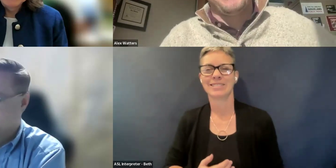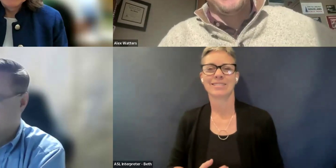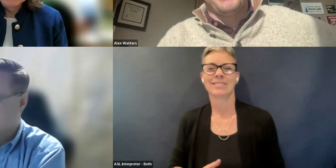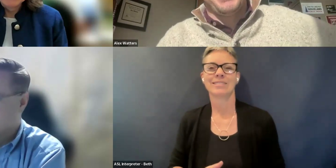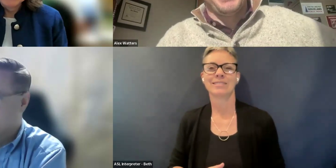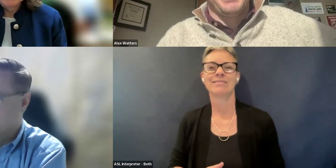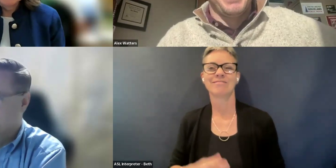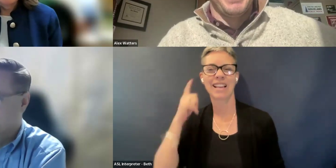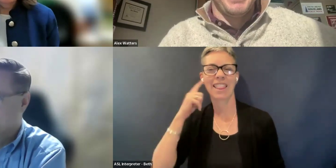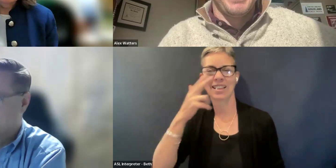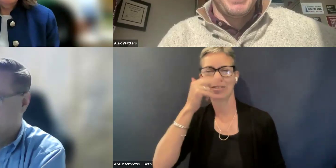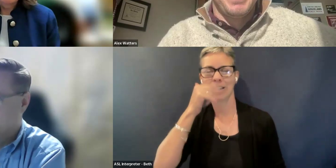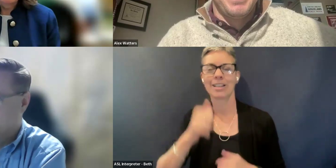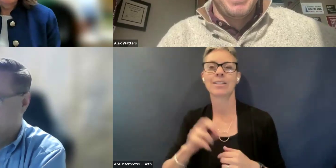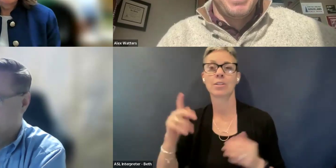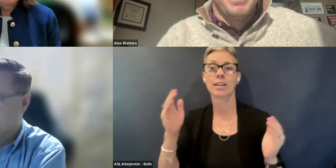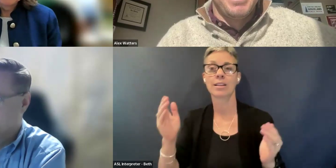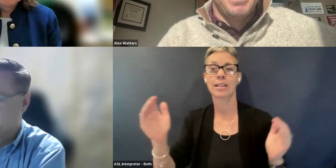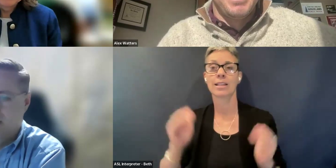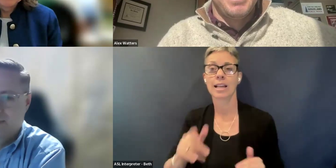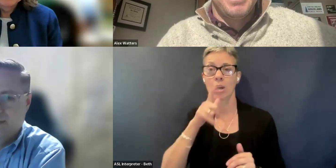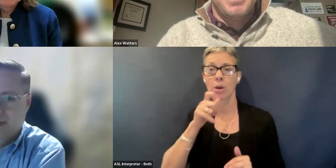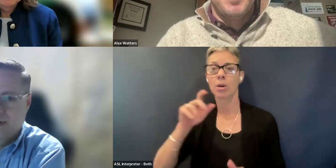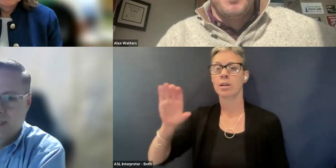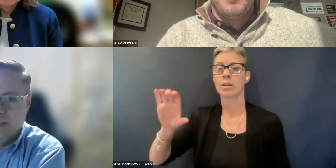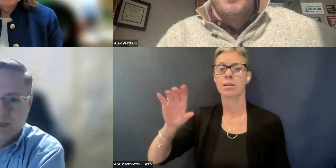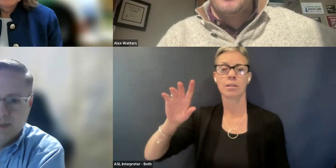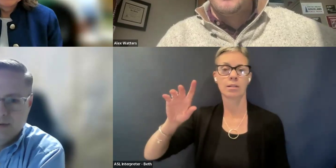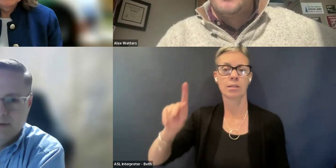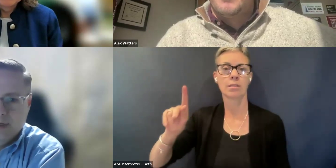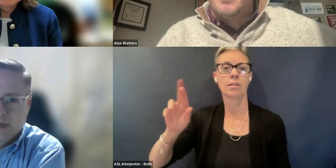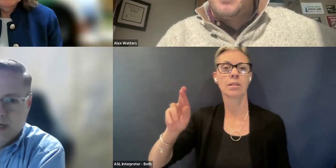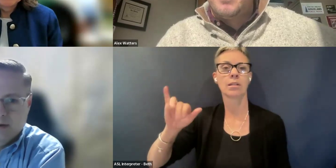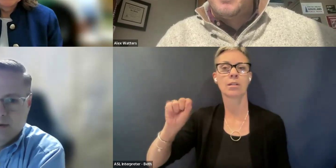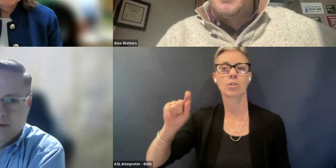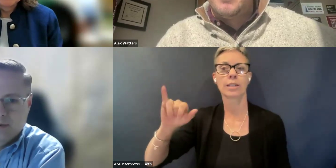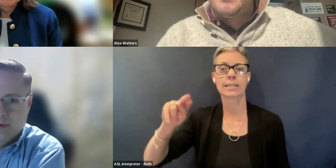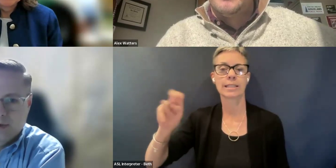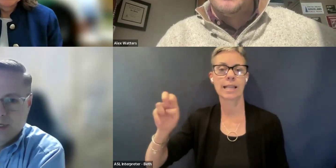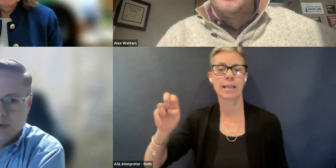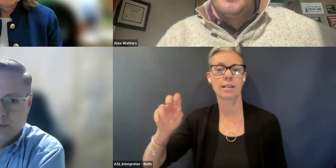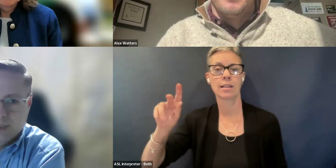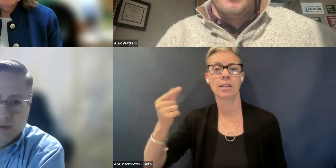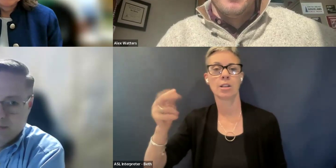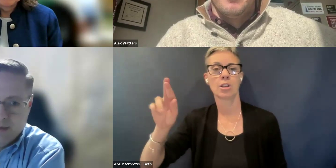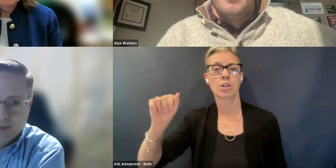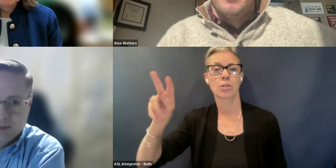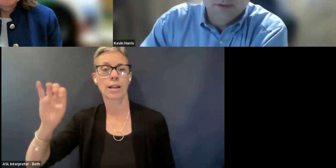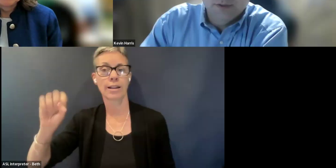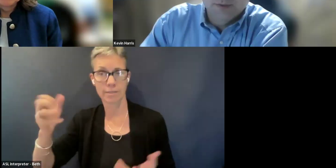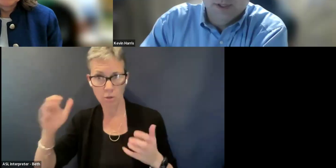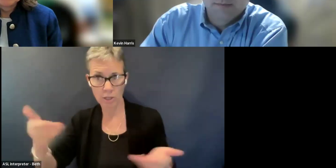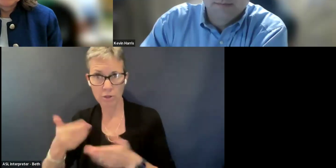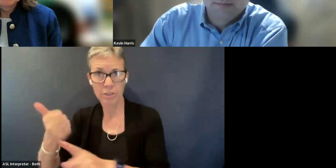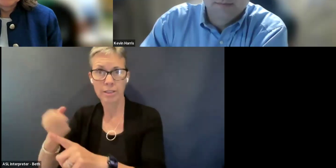just always kind of funny. All right, well, next up we have Christine Graves. Christine, do you want to go through your introduction, or I'm happy